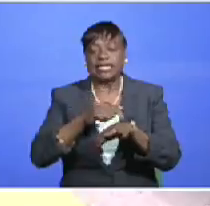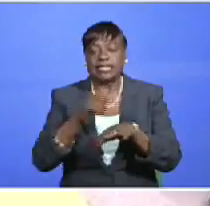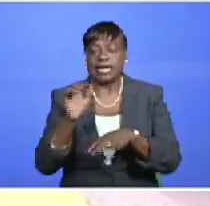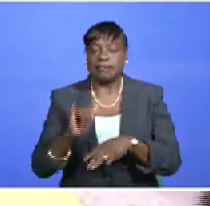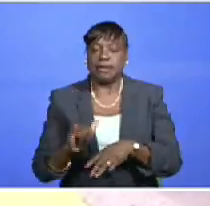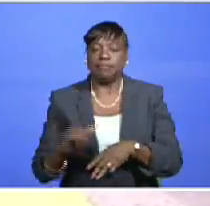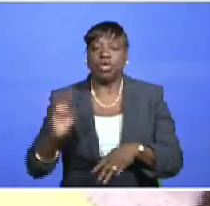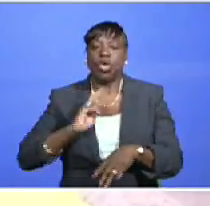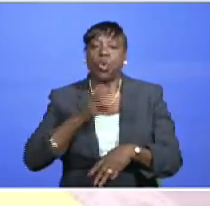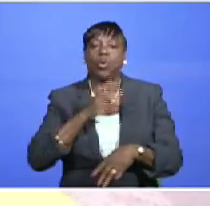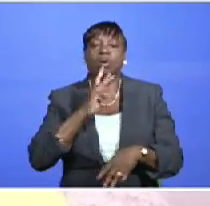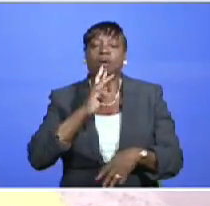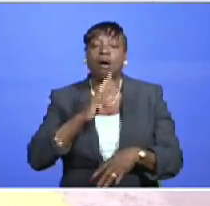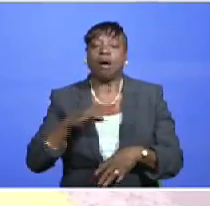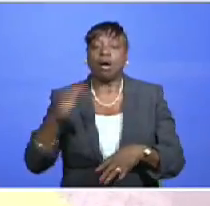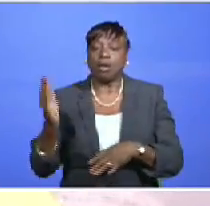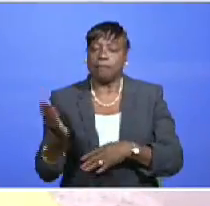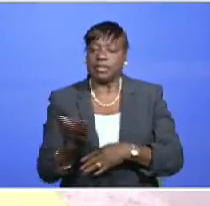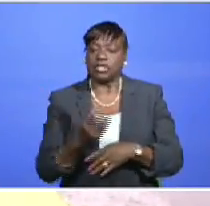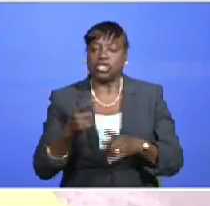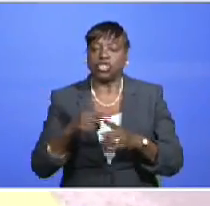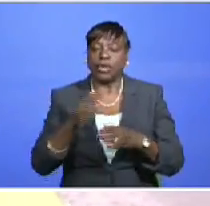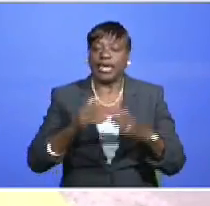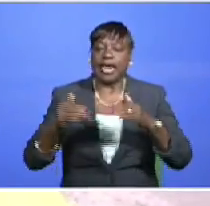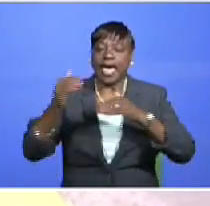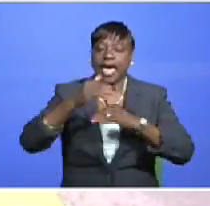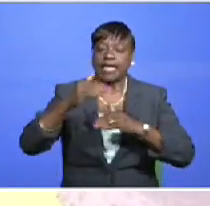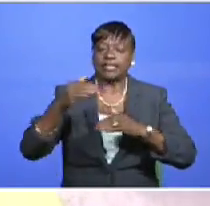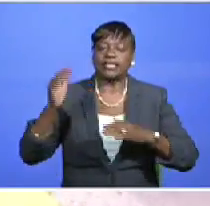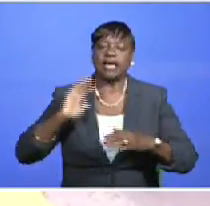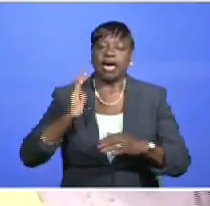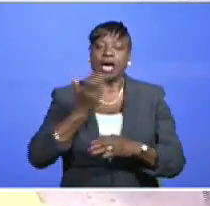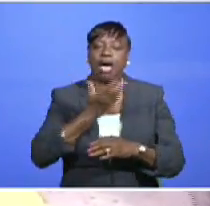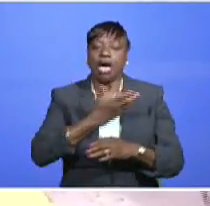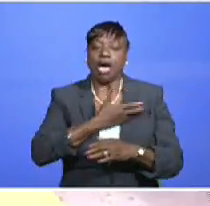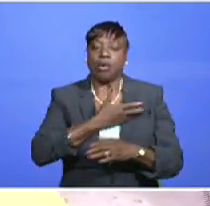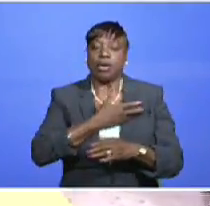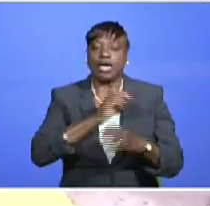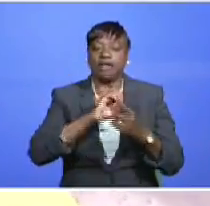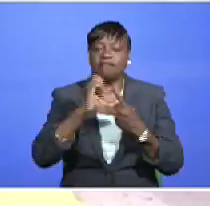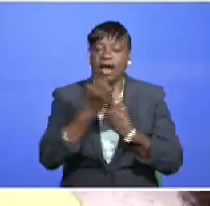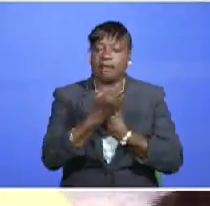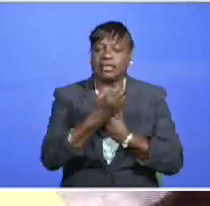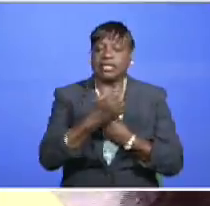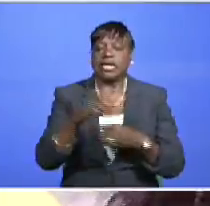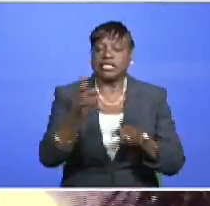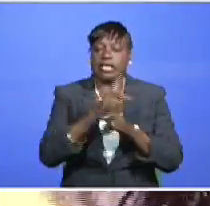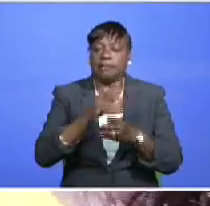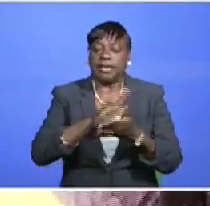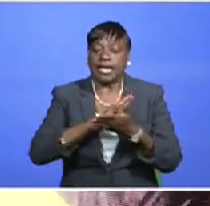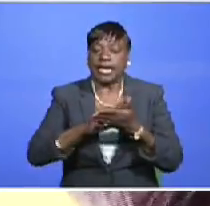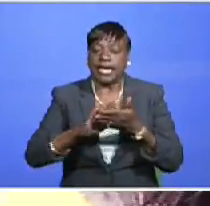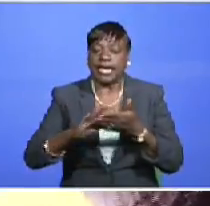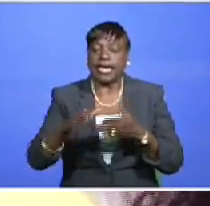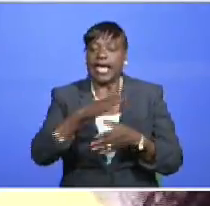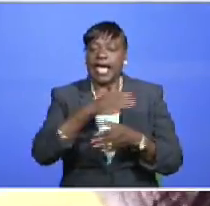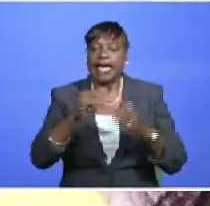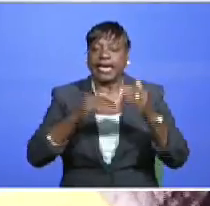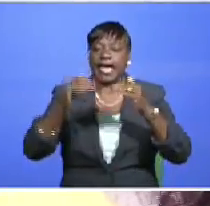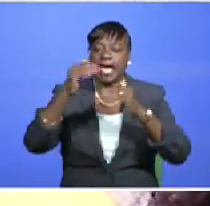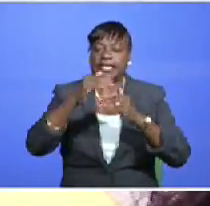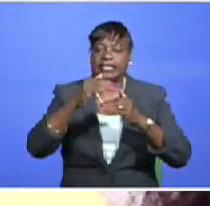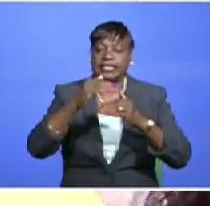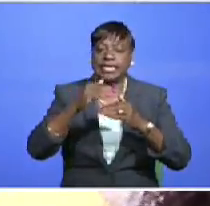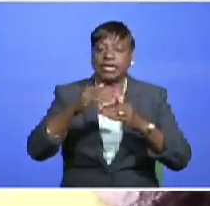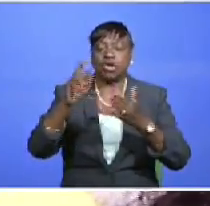are extremely committed to enhancing our environment by keeping our environment clean as well as enhancing literacy. In this